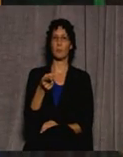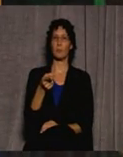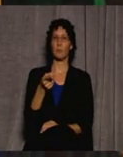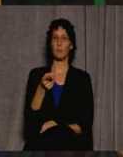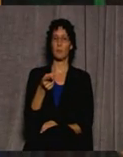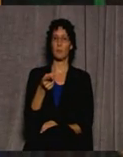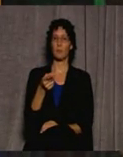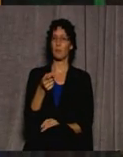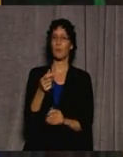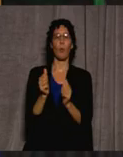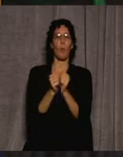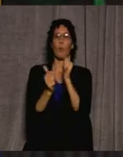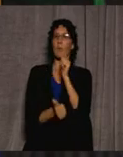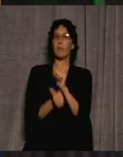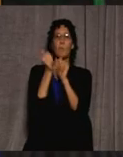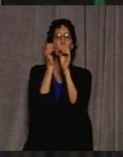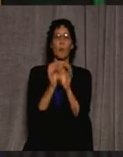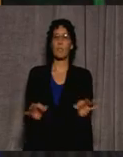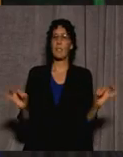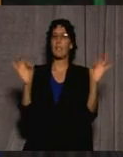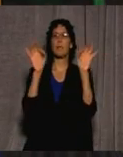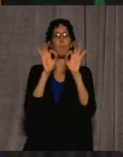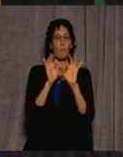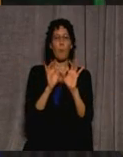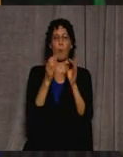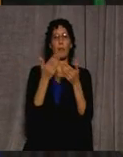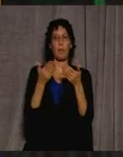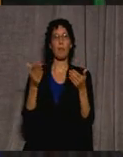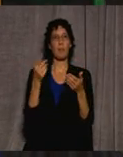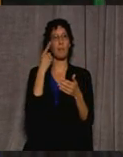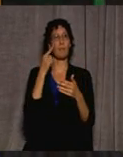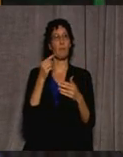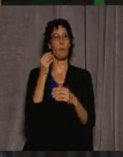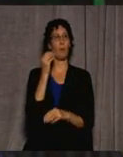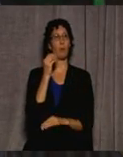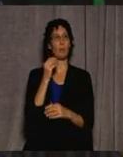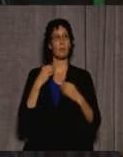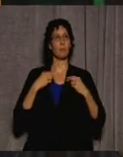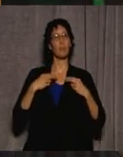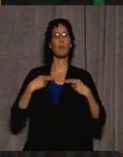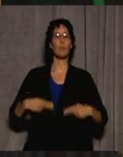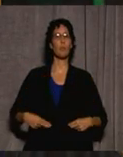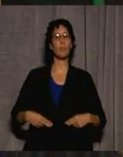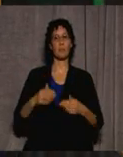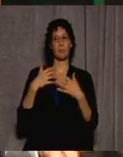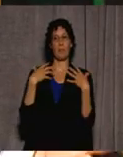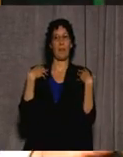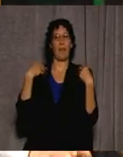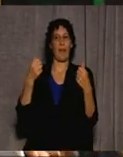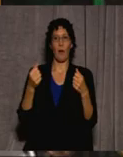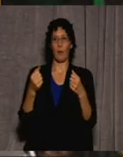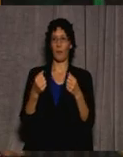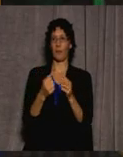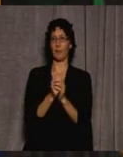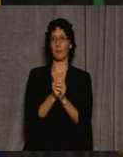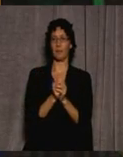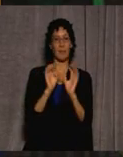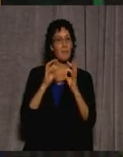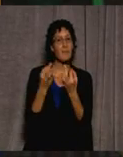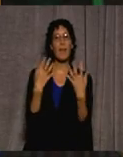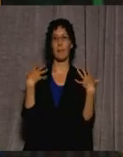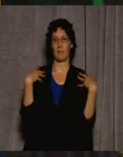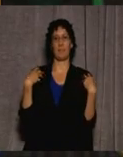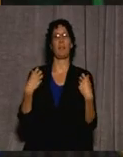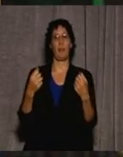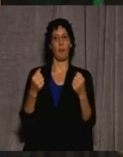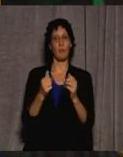important thing that a human being has, their health, their well-being, their family's health and